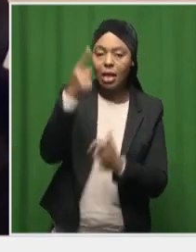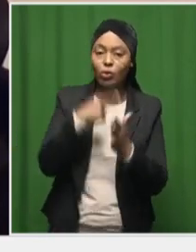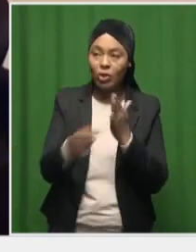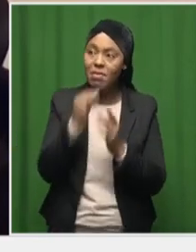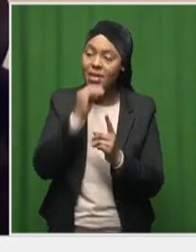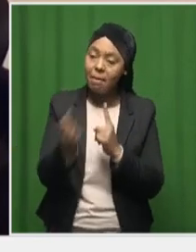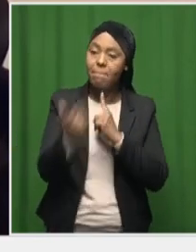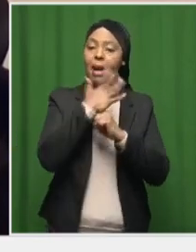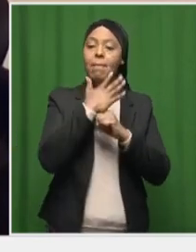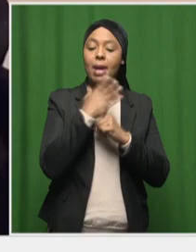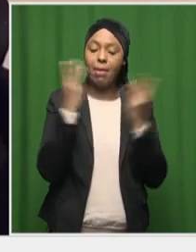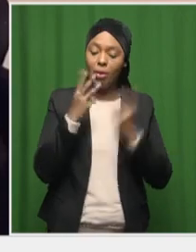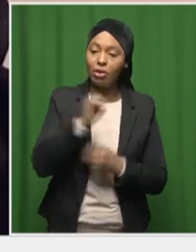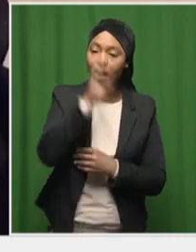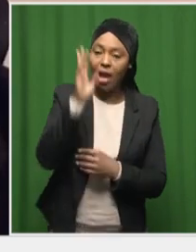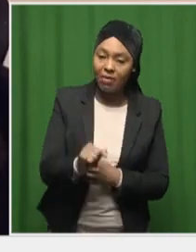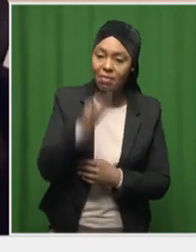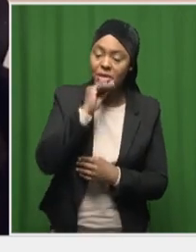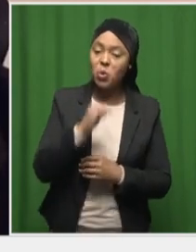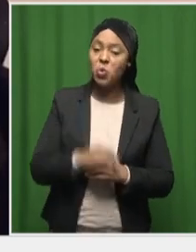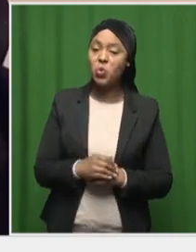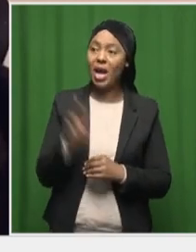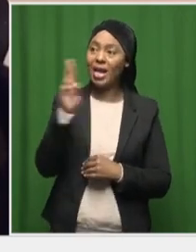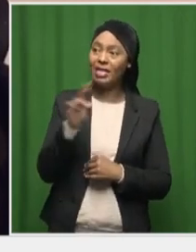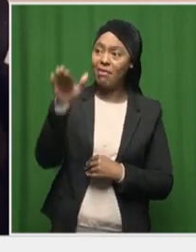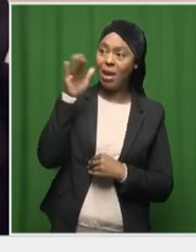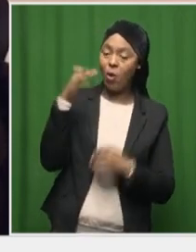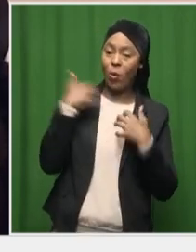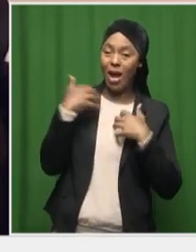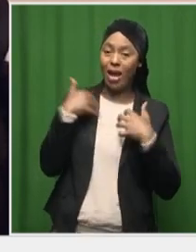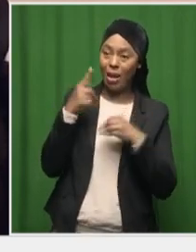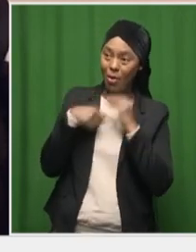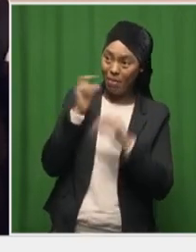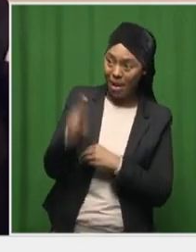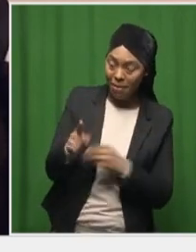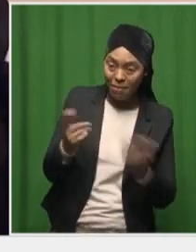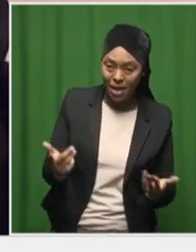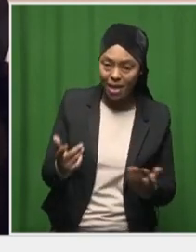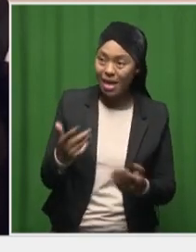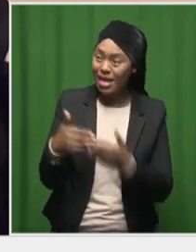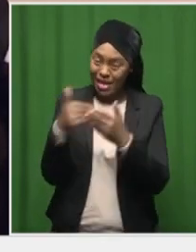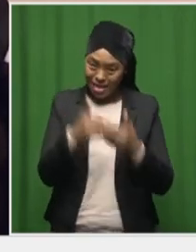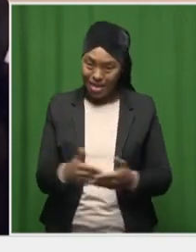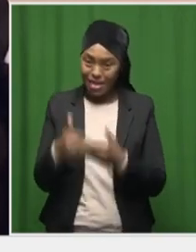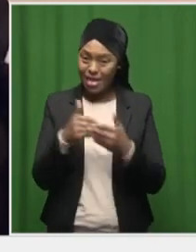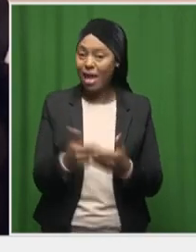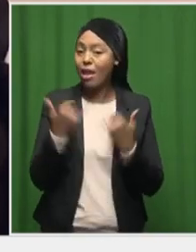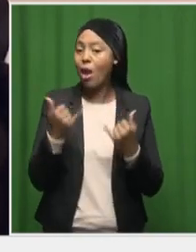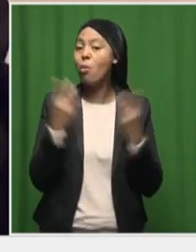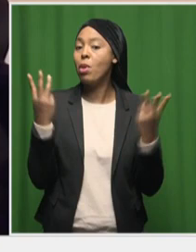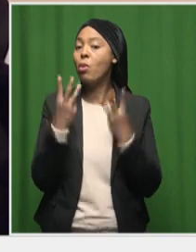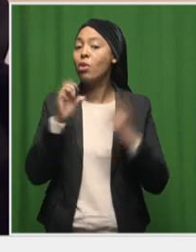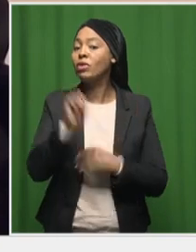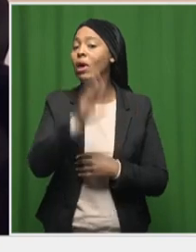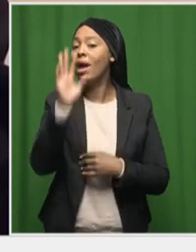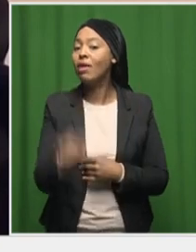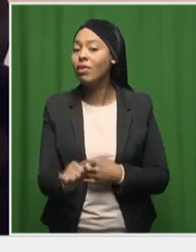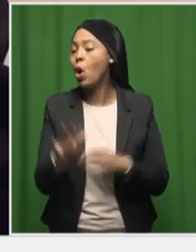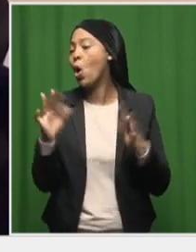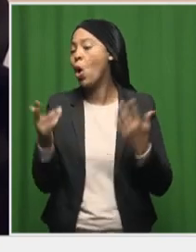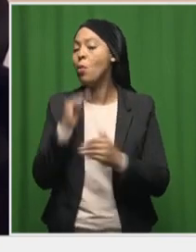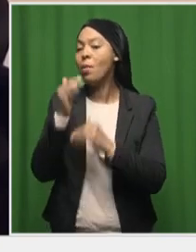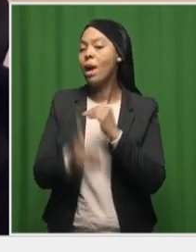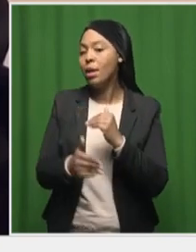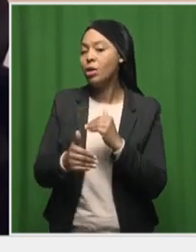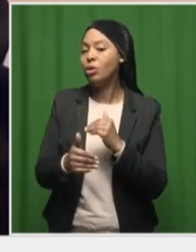South Africans. Are we going to go higher? Is the Reserve Bank worried about that? Do they even care about the average South African? Their mandate is to protect the